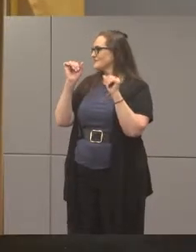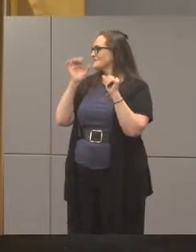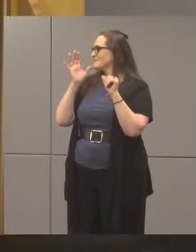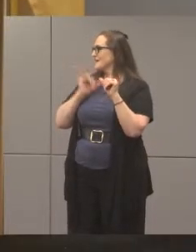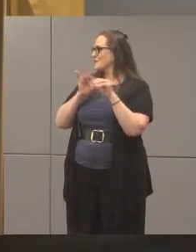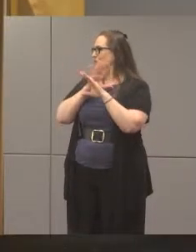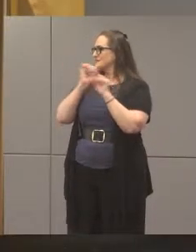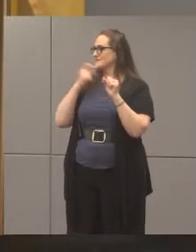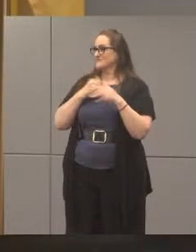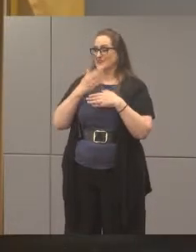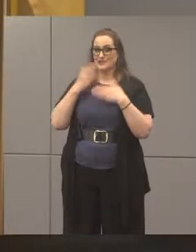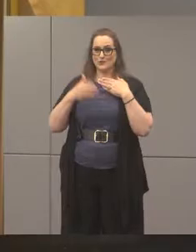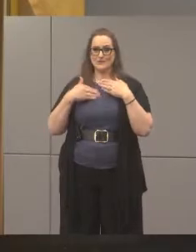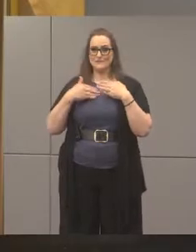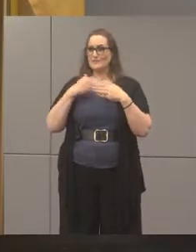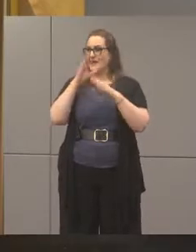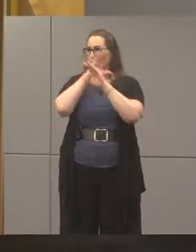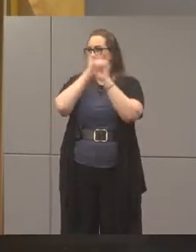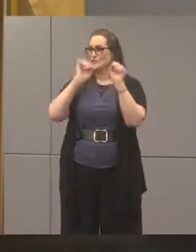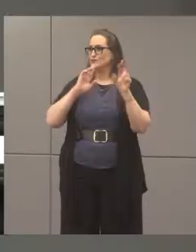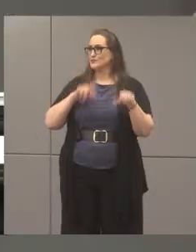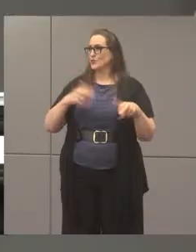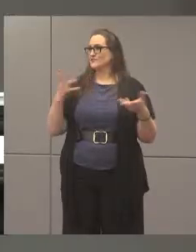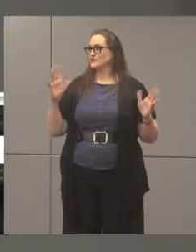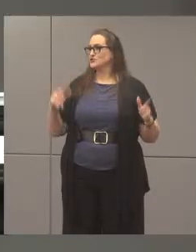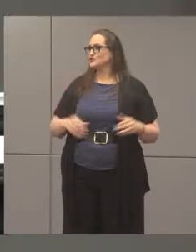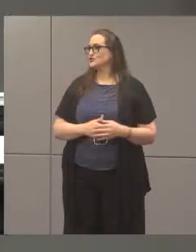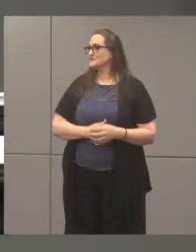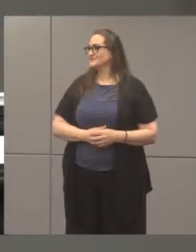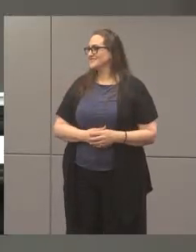That concludes my president's report.